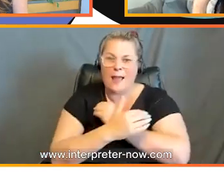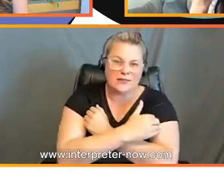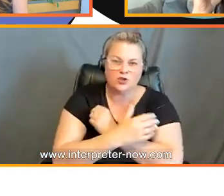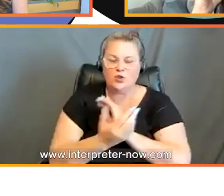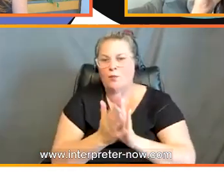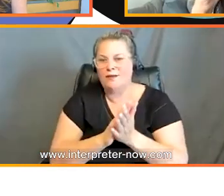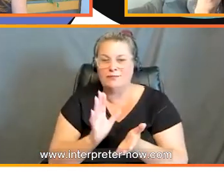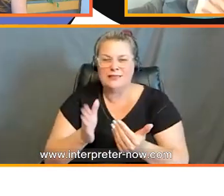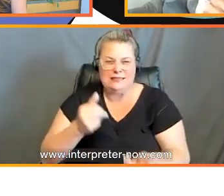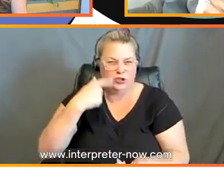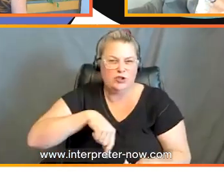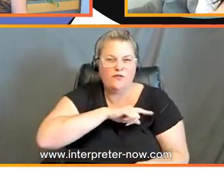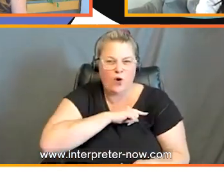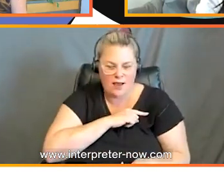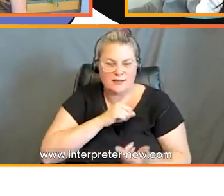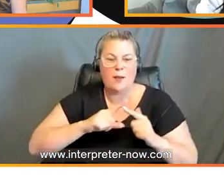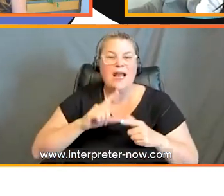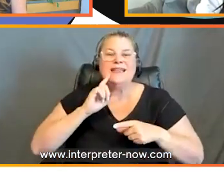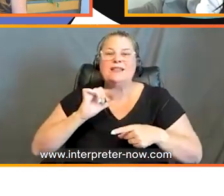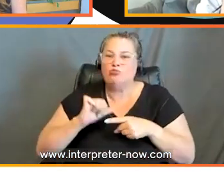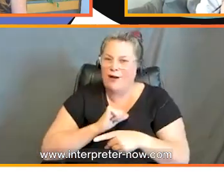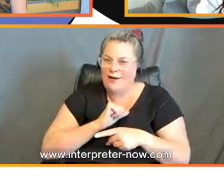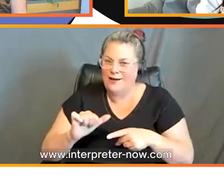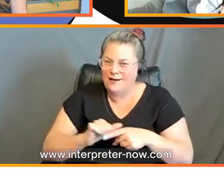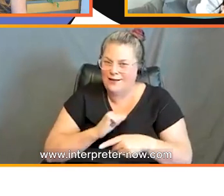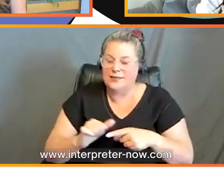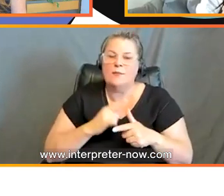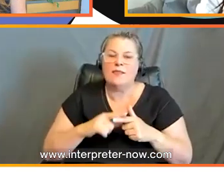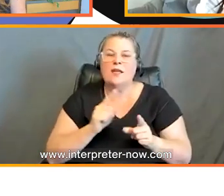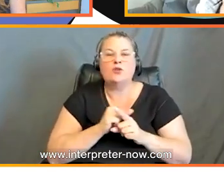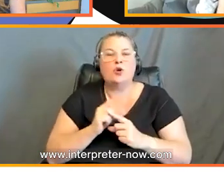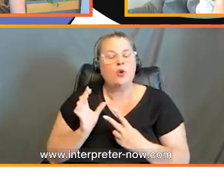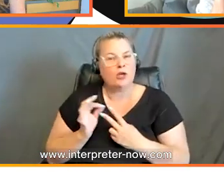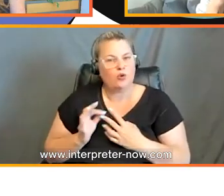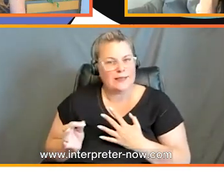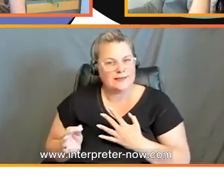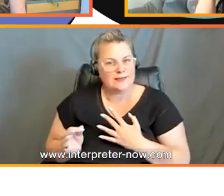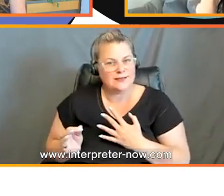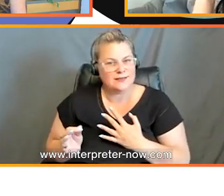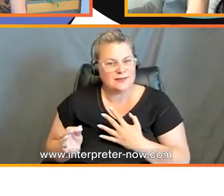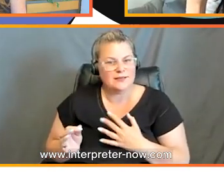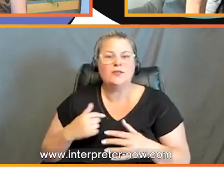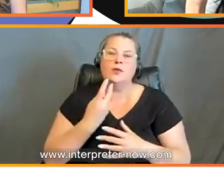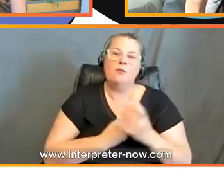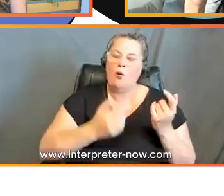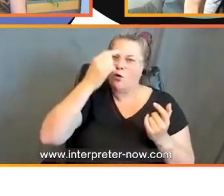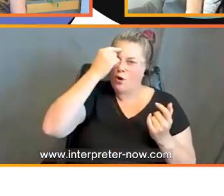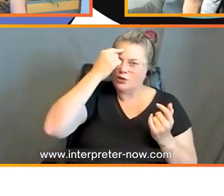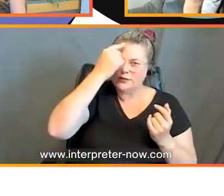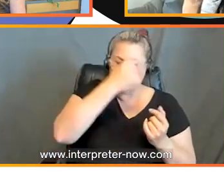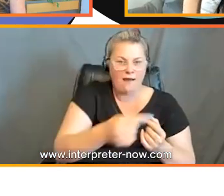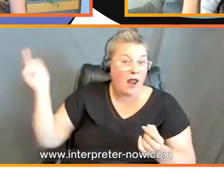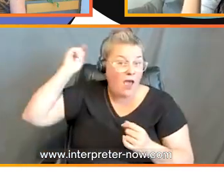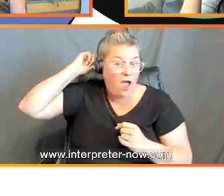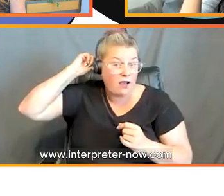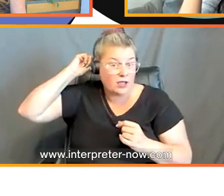us. But it's a practice. And then it's also a choice. So it's both consciously and unconsciously